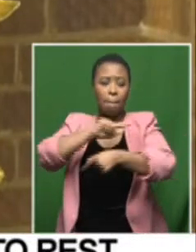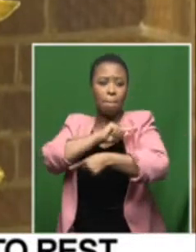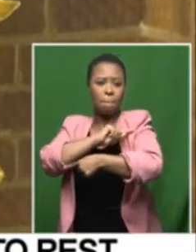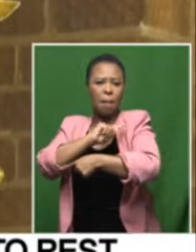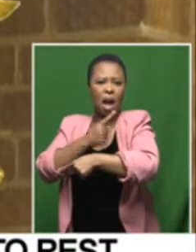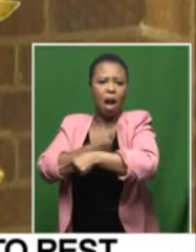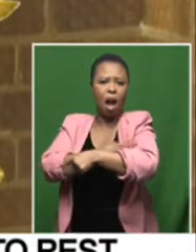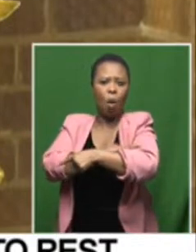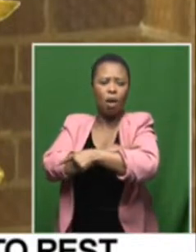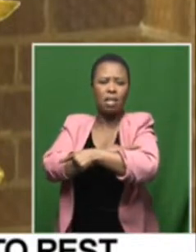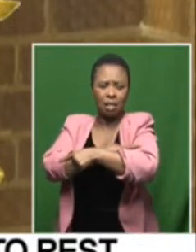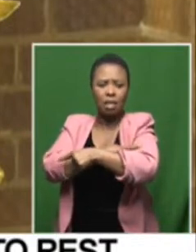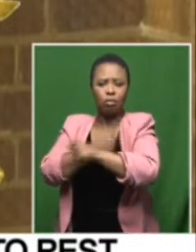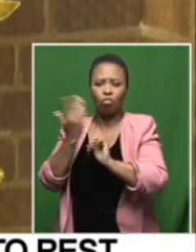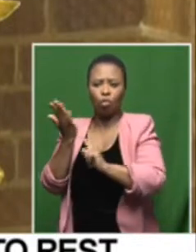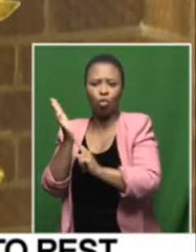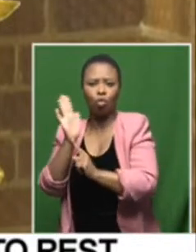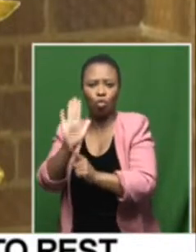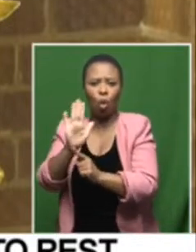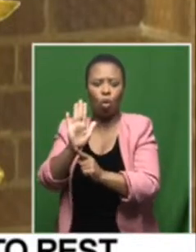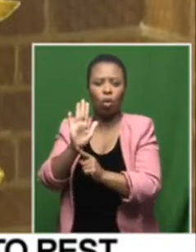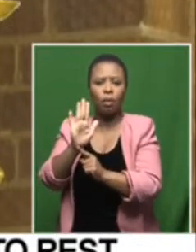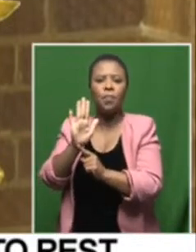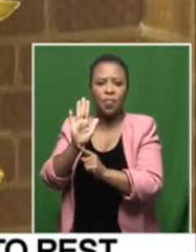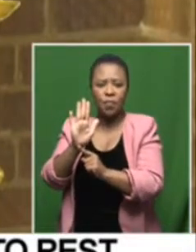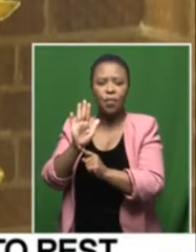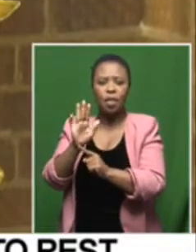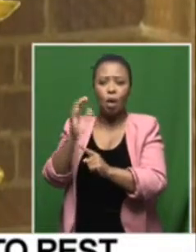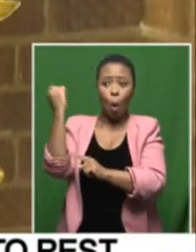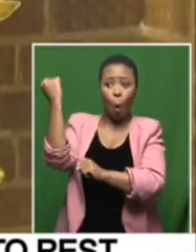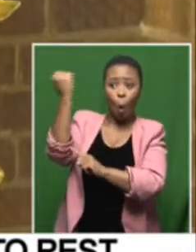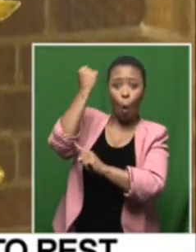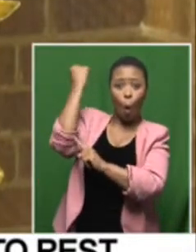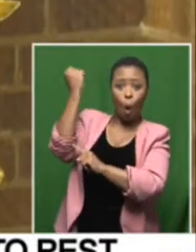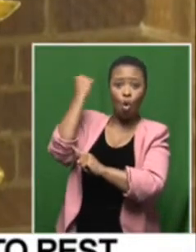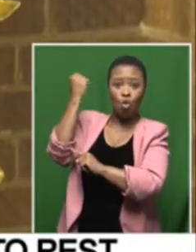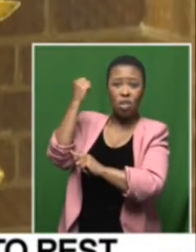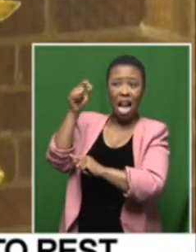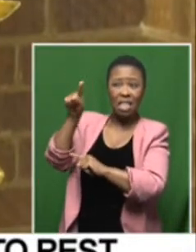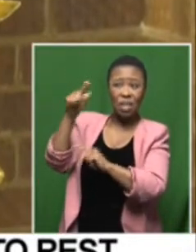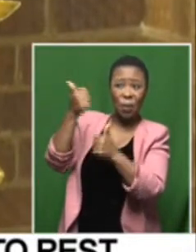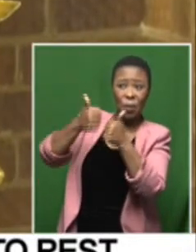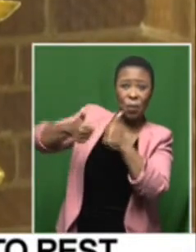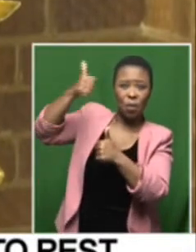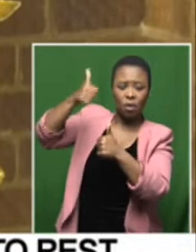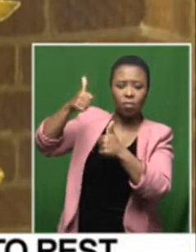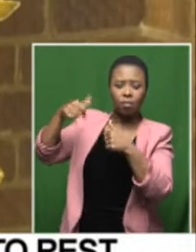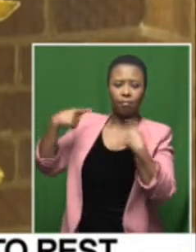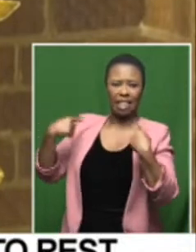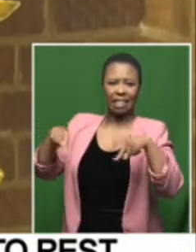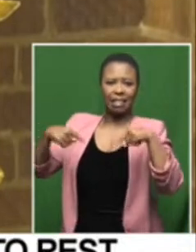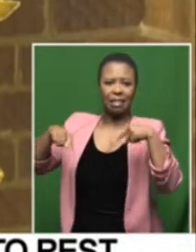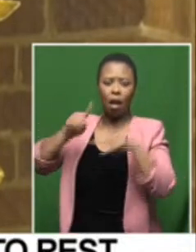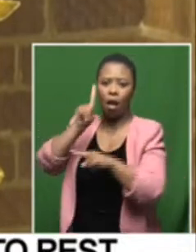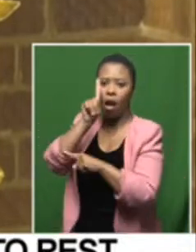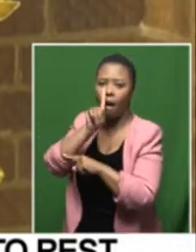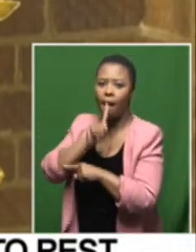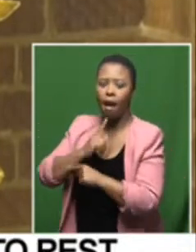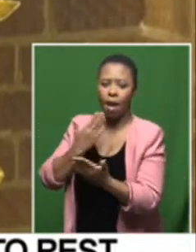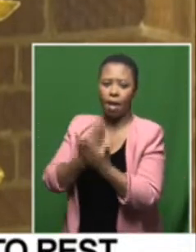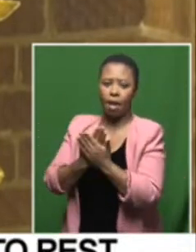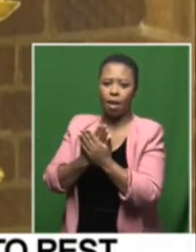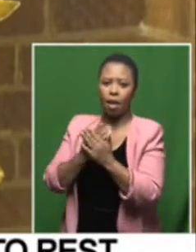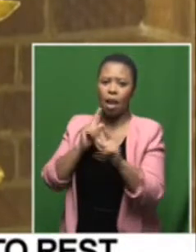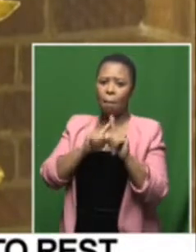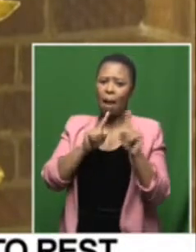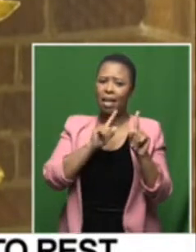of terror to scare even the finest warrior to silence. Yet the meteor,